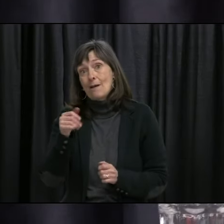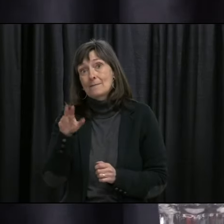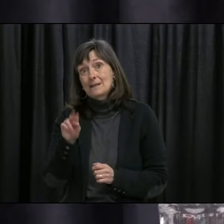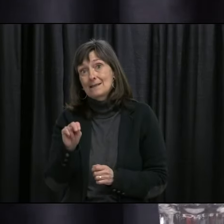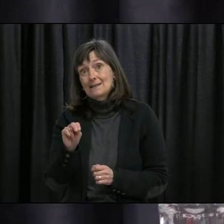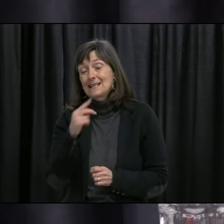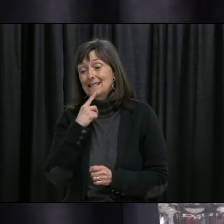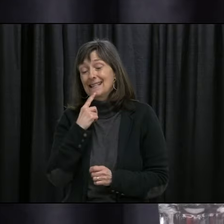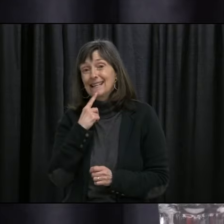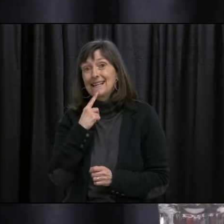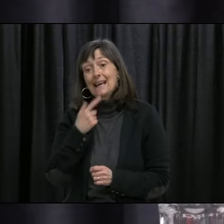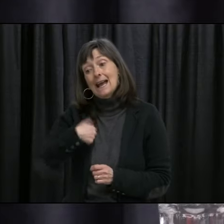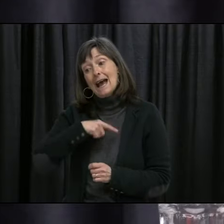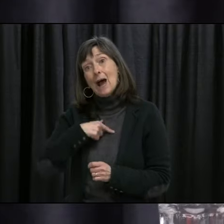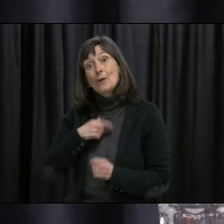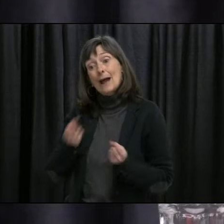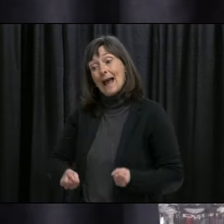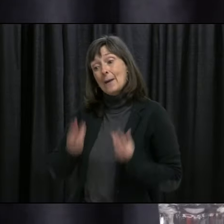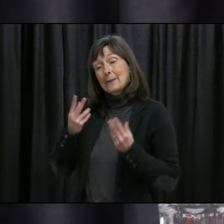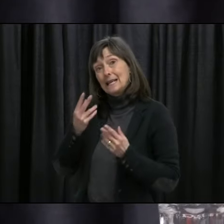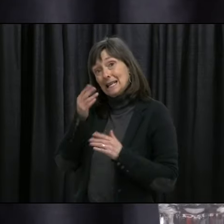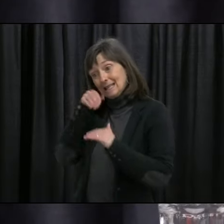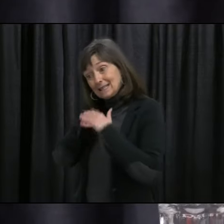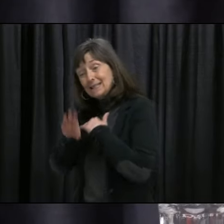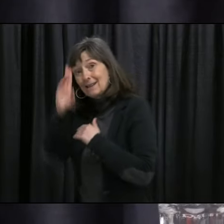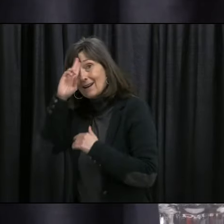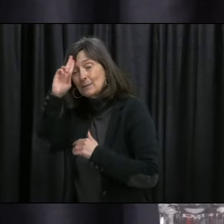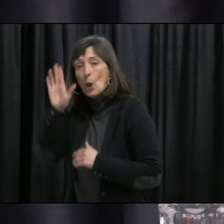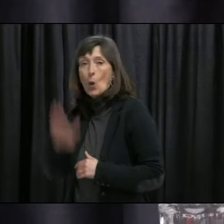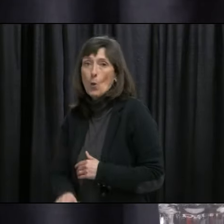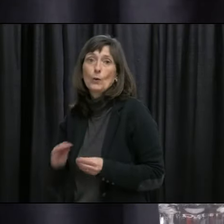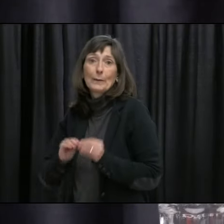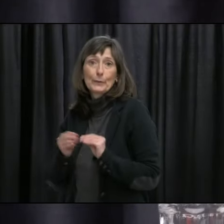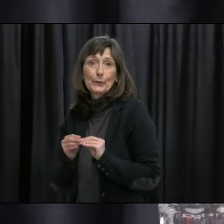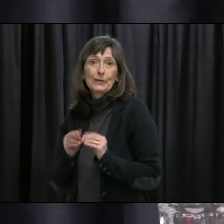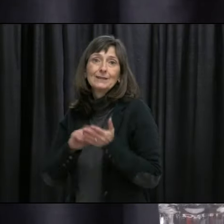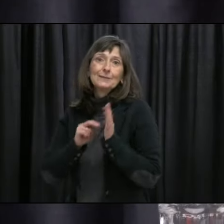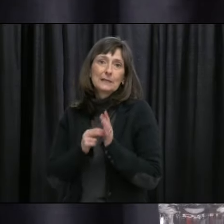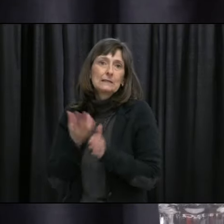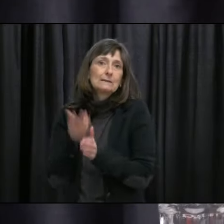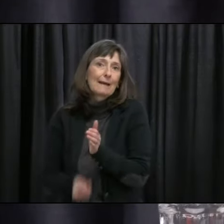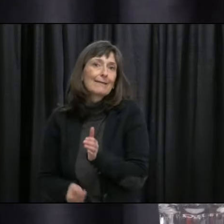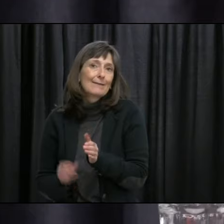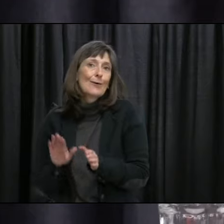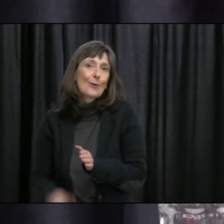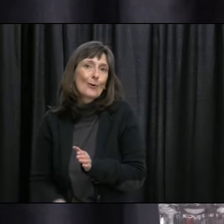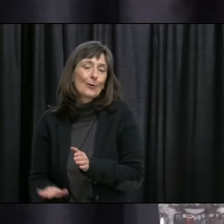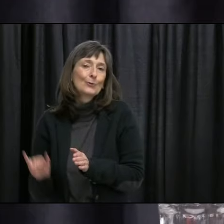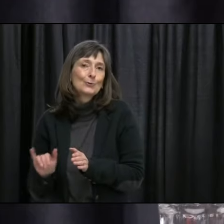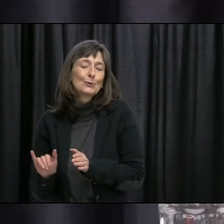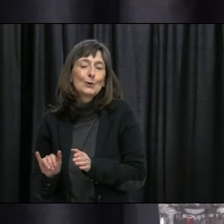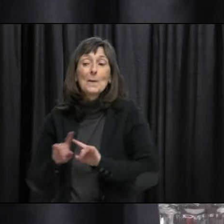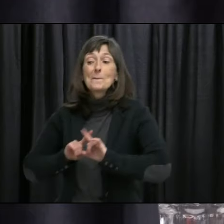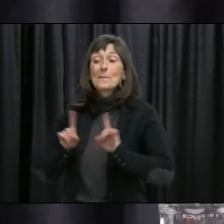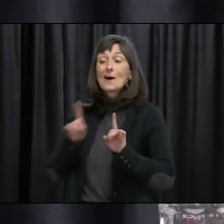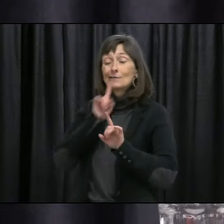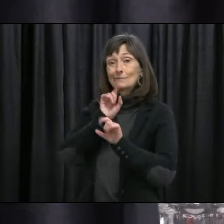and our death rate, fortunately, has been low. But because those numbers are so small, they may not actually reflect